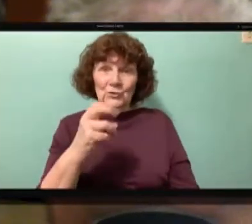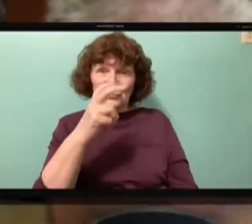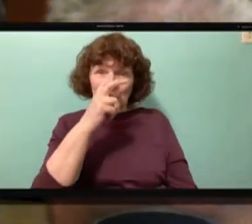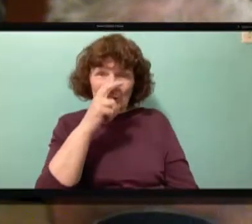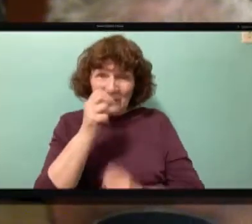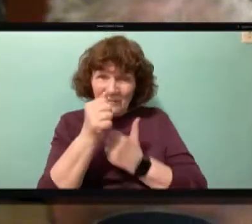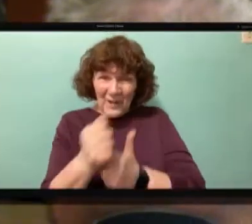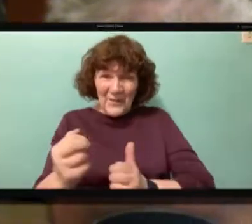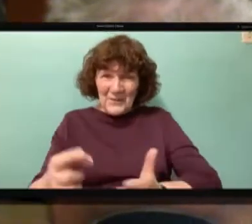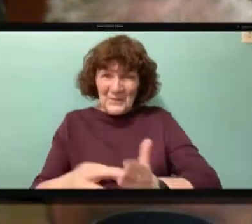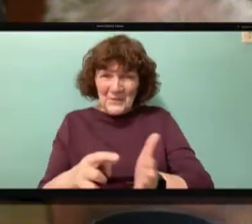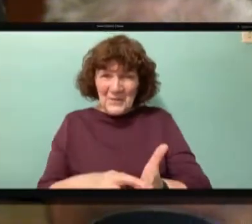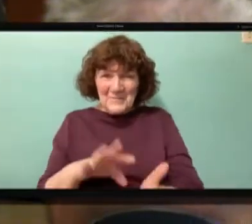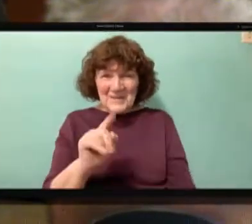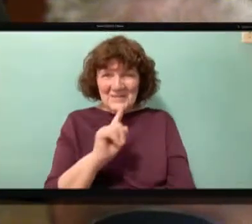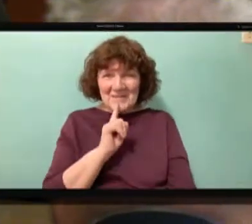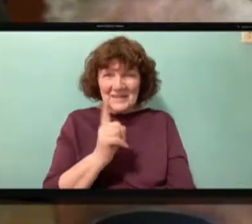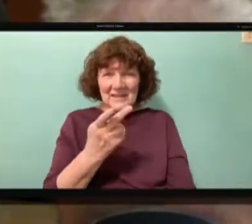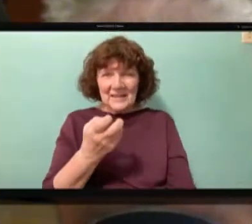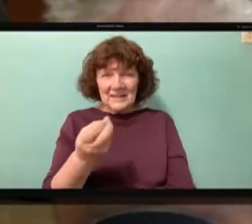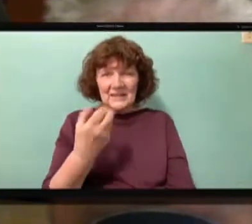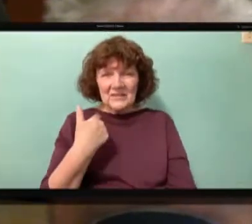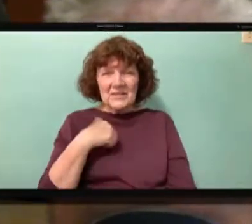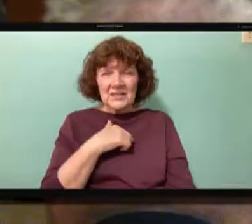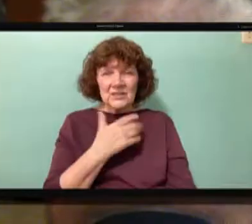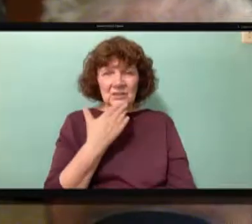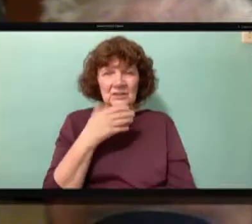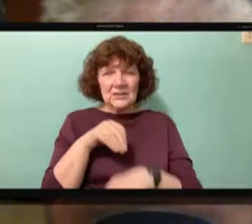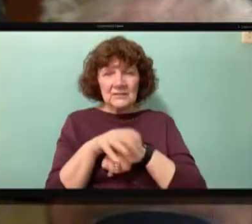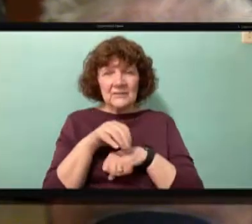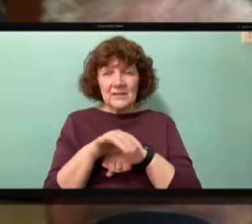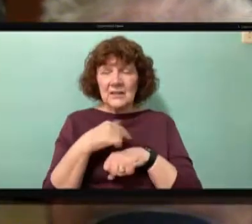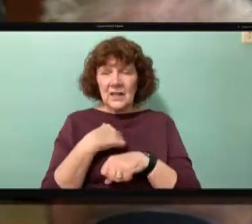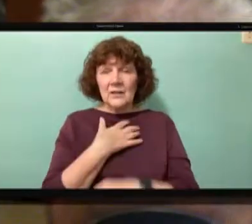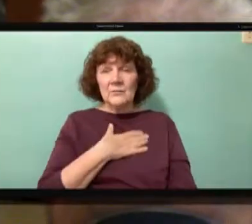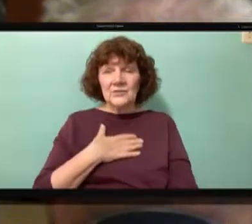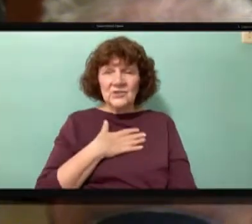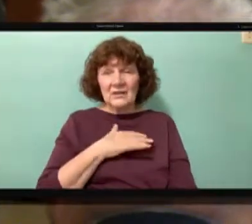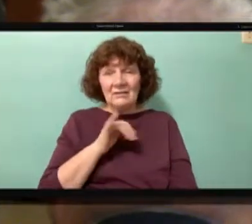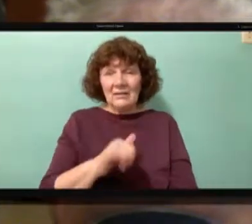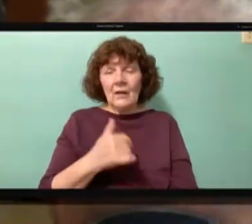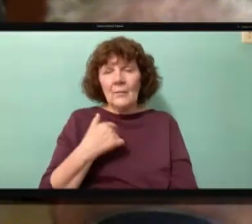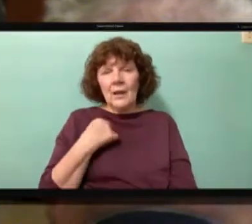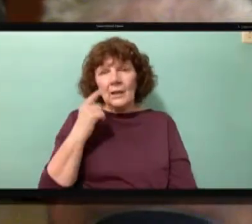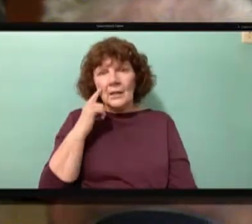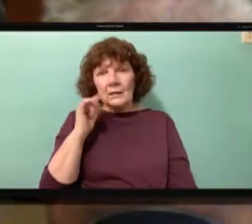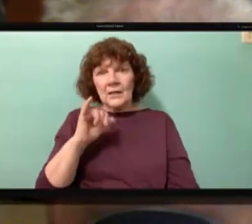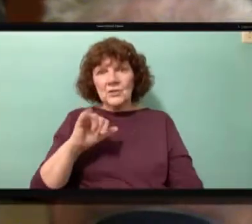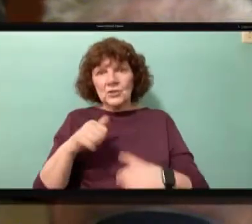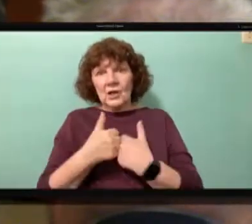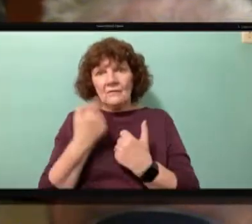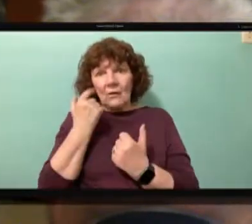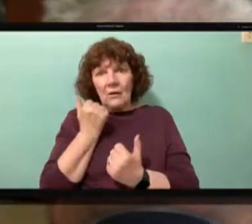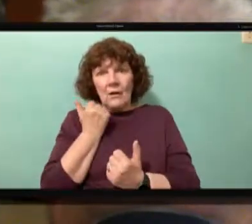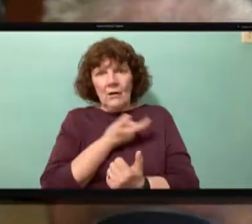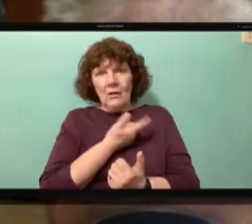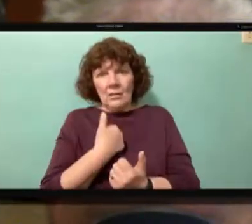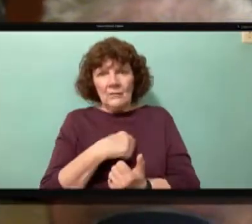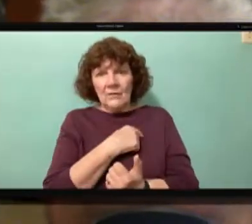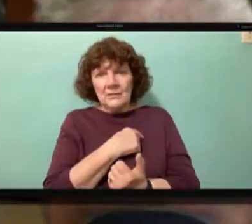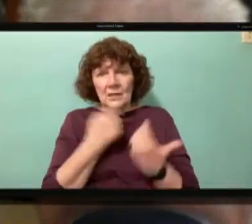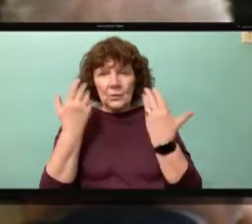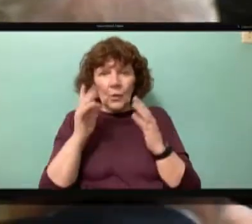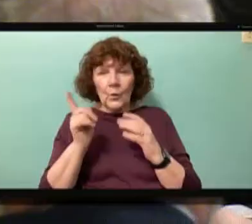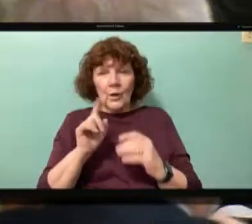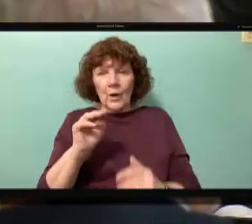gives us a lot of, really good advice. And so I appreciate that. But I think it's challenging for all of us to find, and I don't know where Meyer Drusel